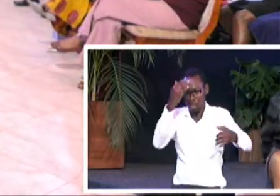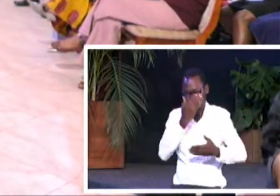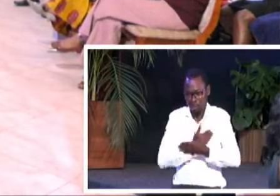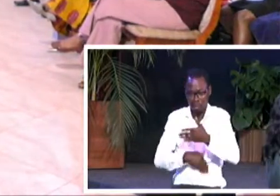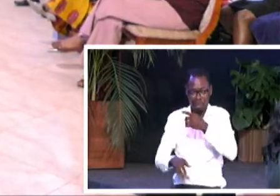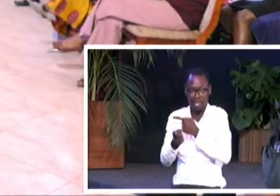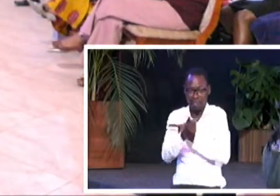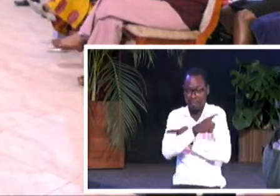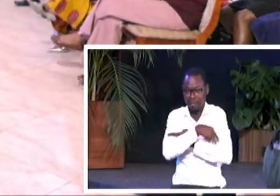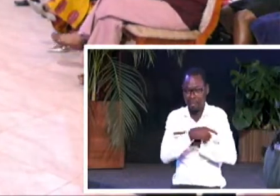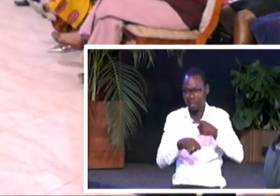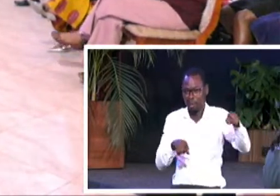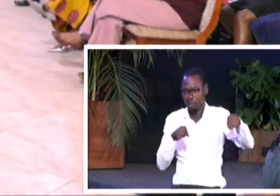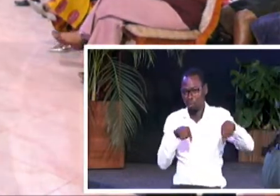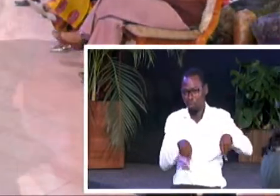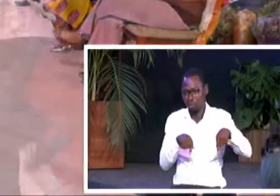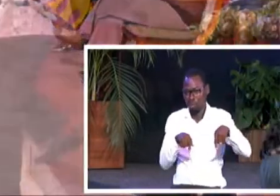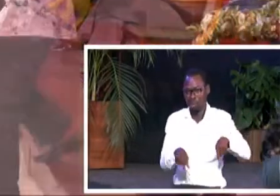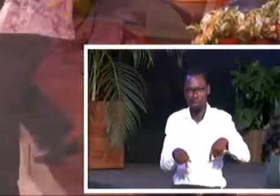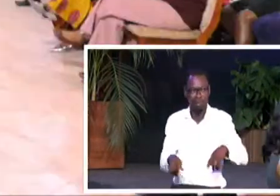very much.